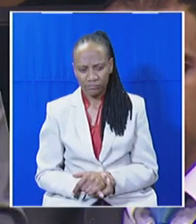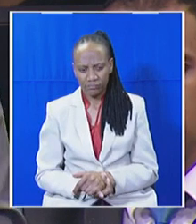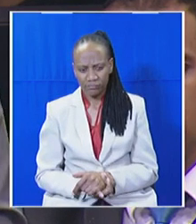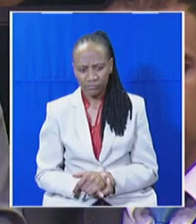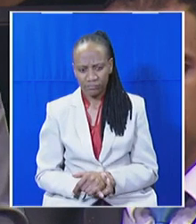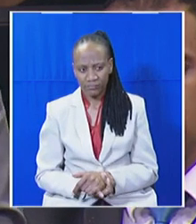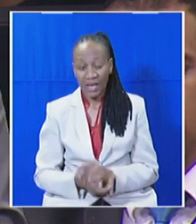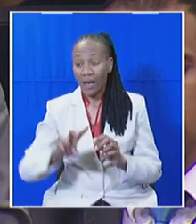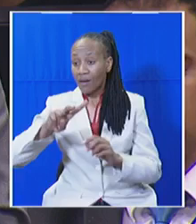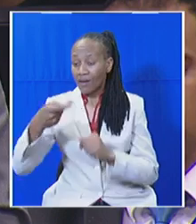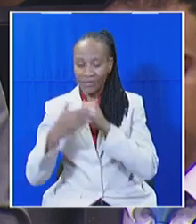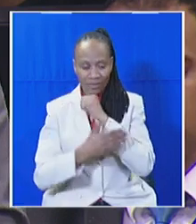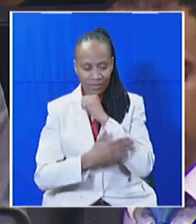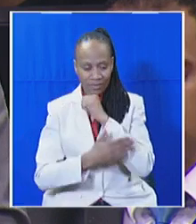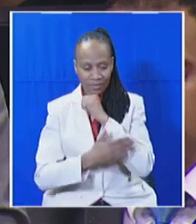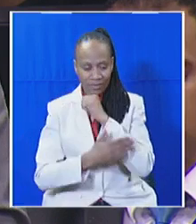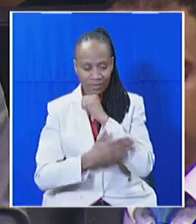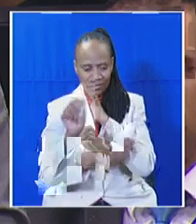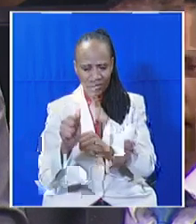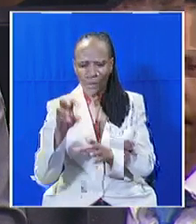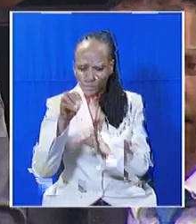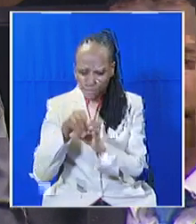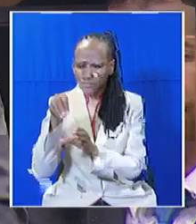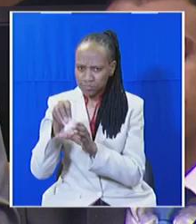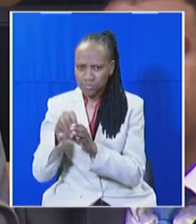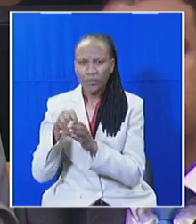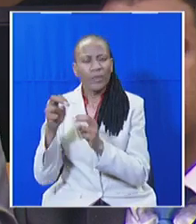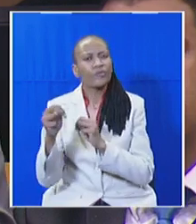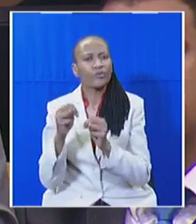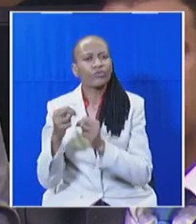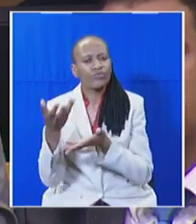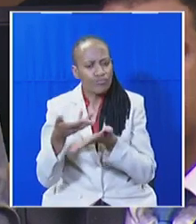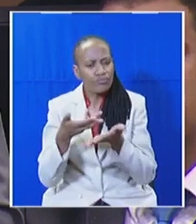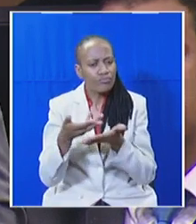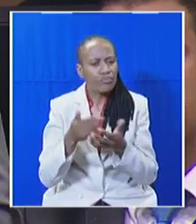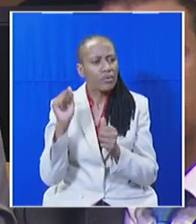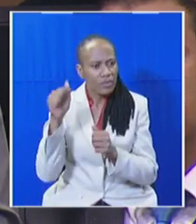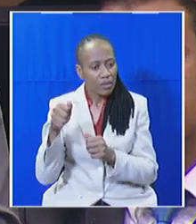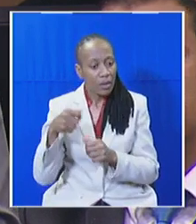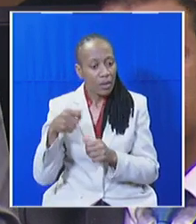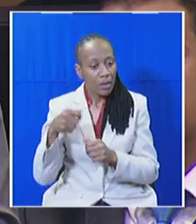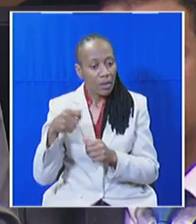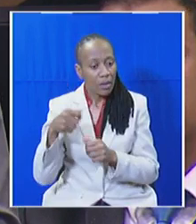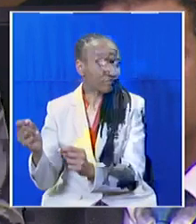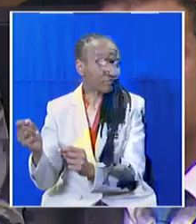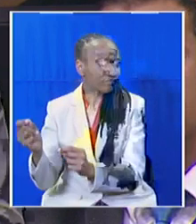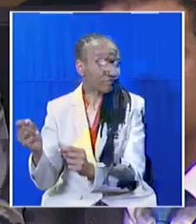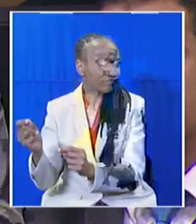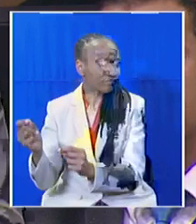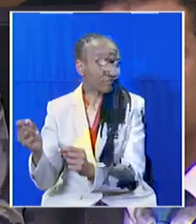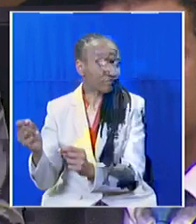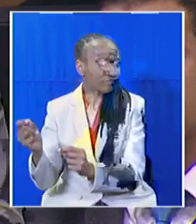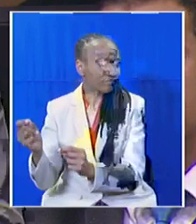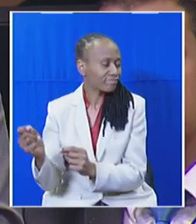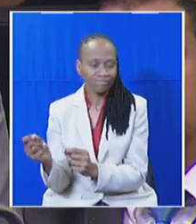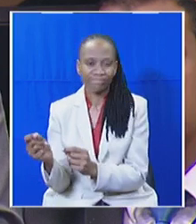other African countries participating in those negotiations have signed the agreement, we have not. SA is by